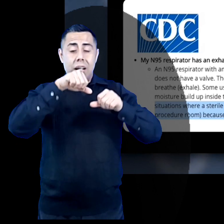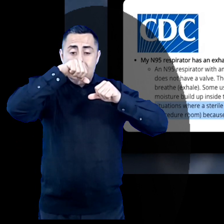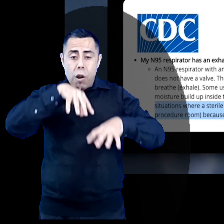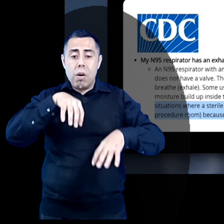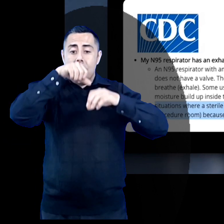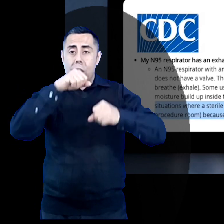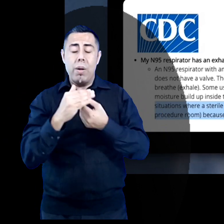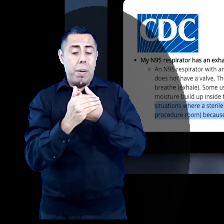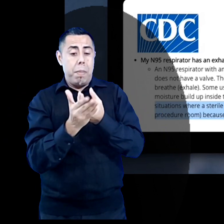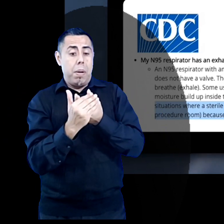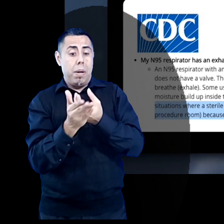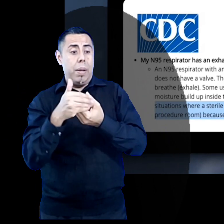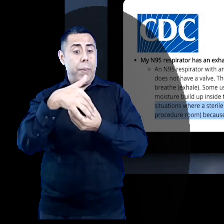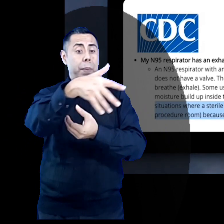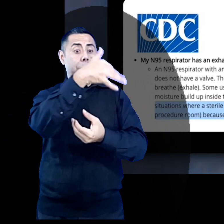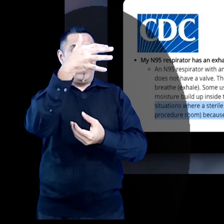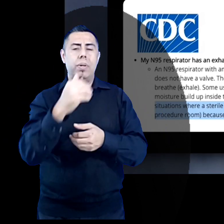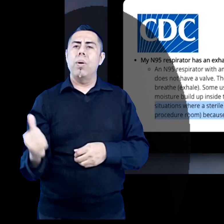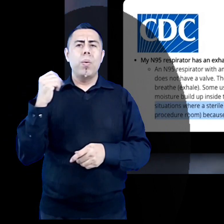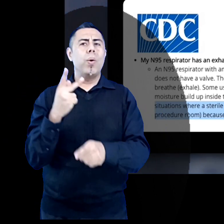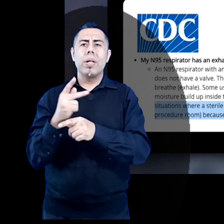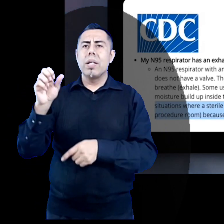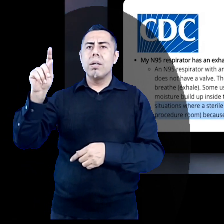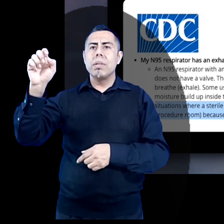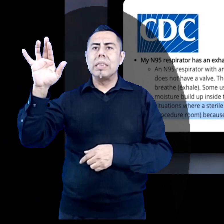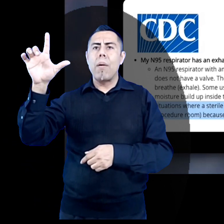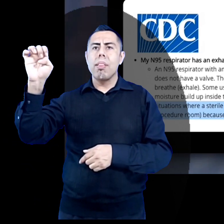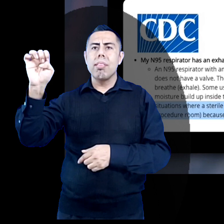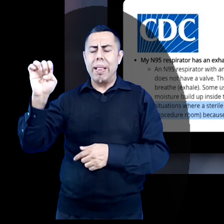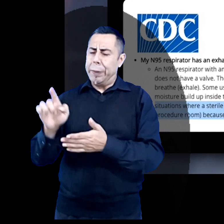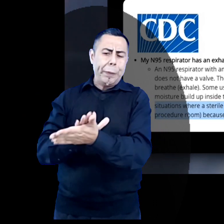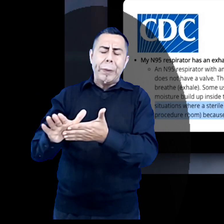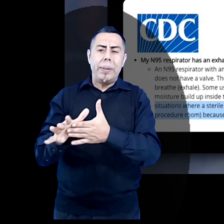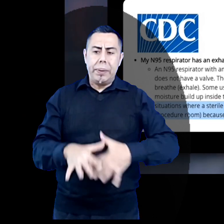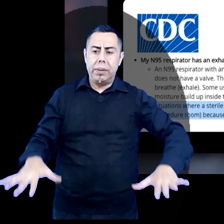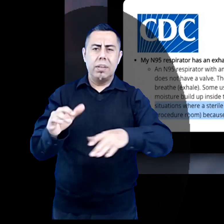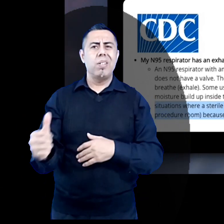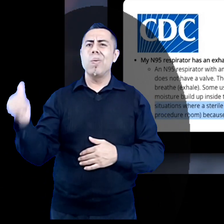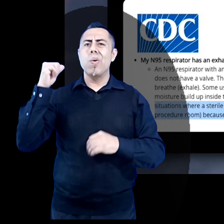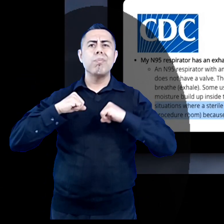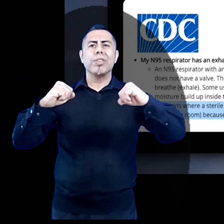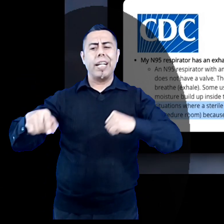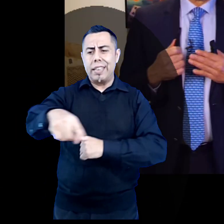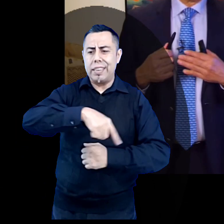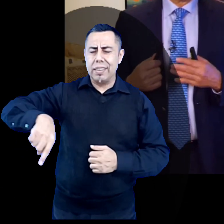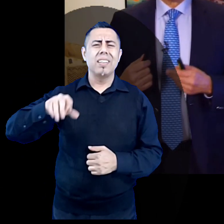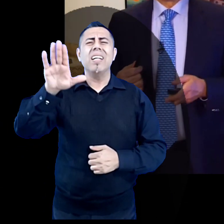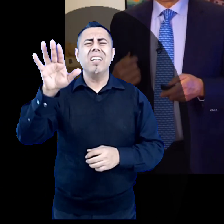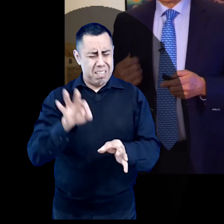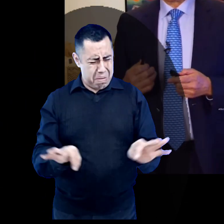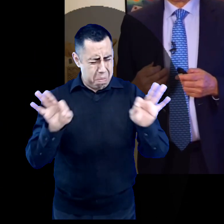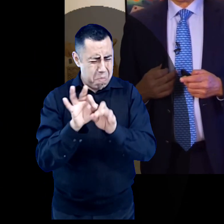to maintain a sterile field, the exhalation valve itself does not protect that. And why is this all so important? Why